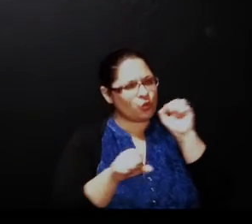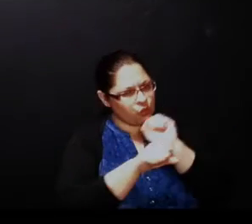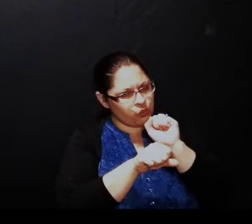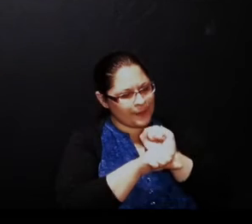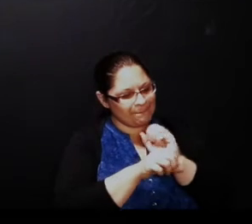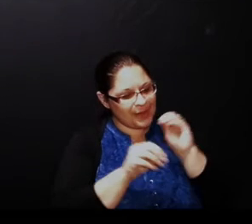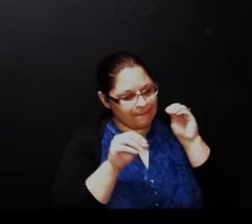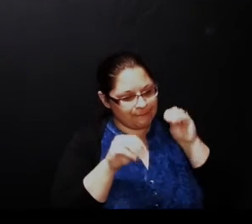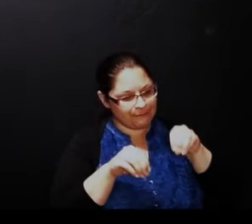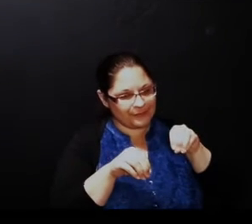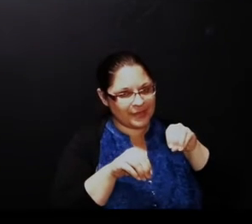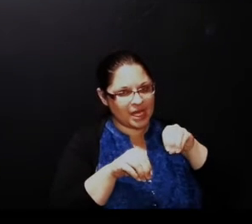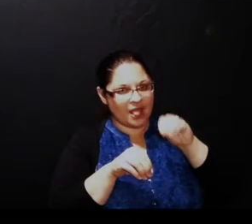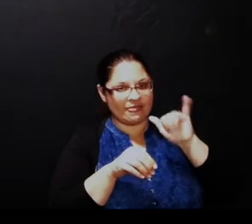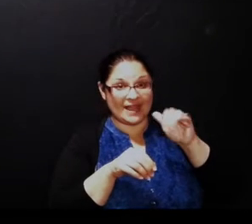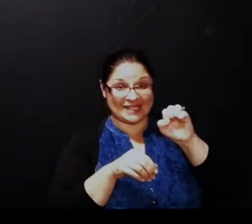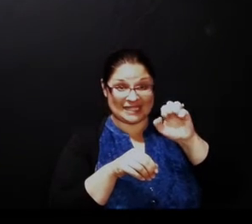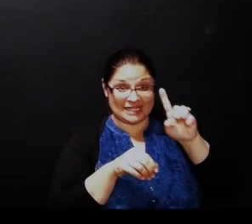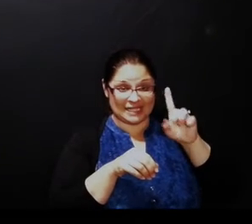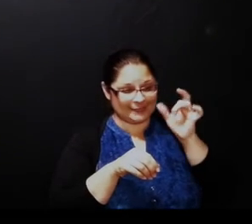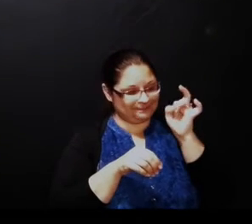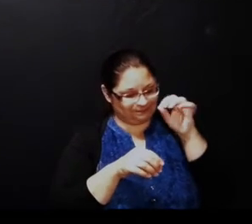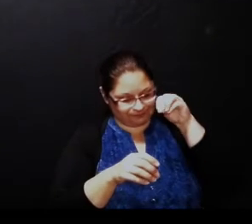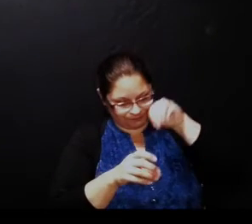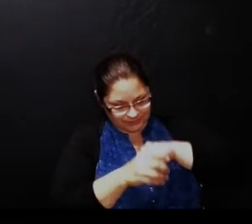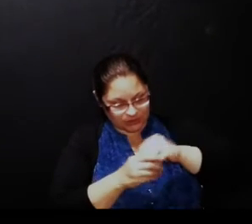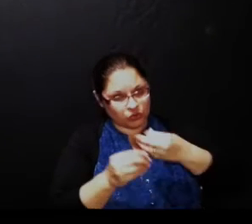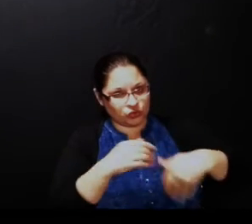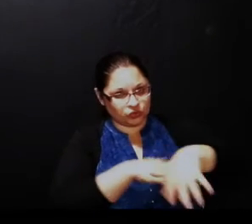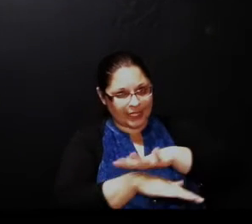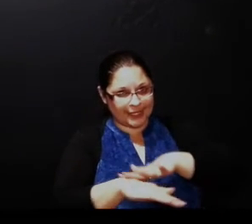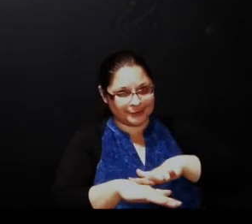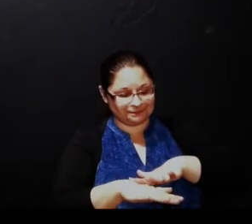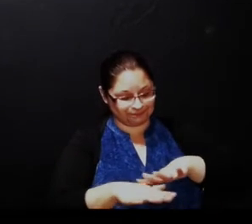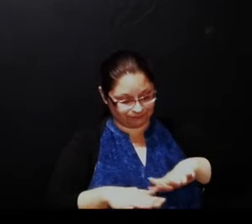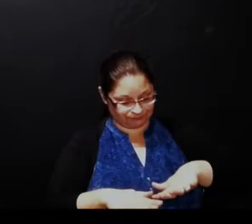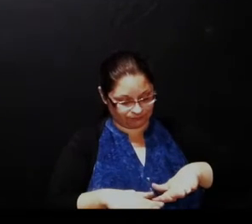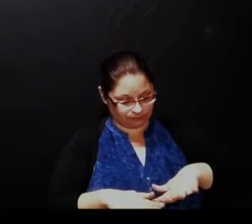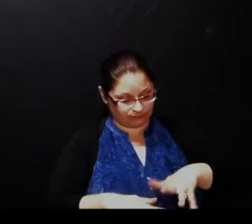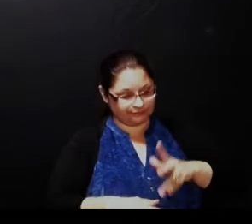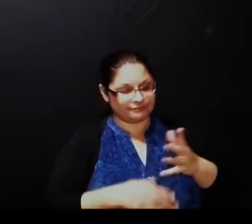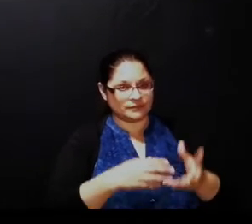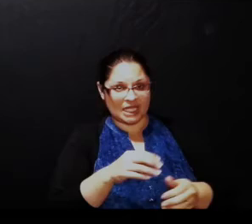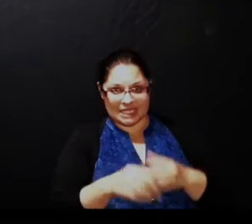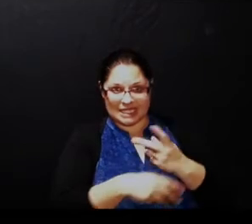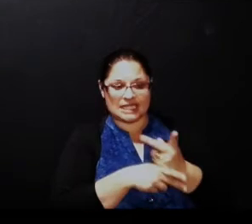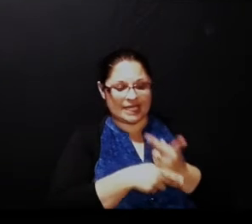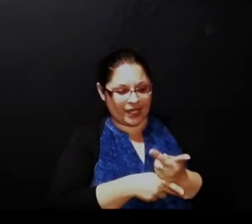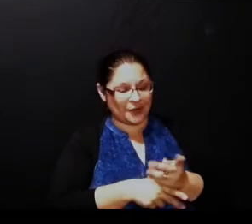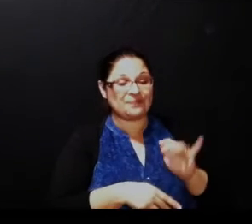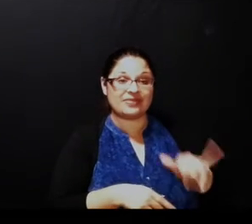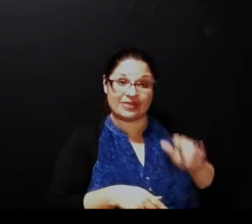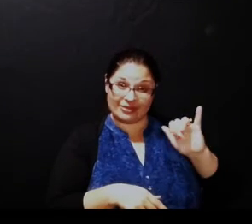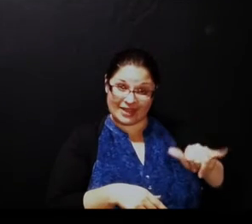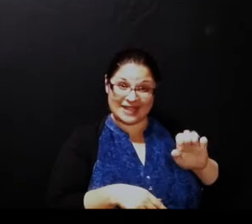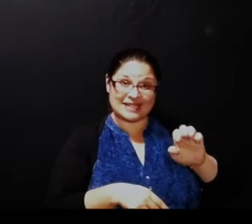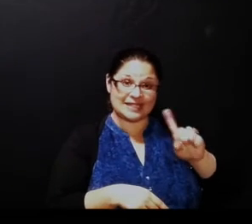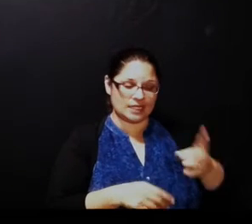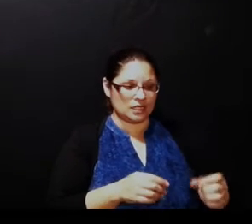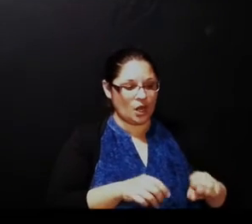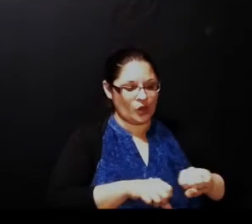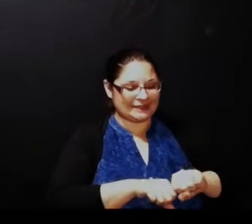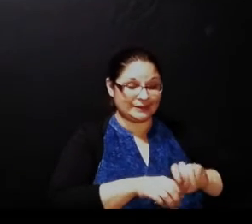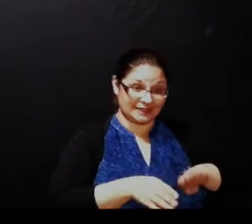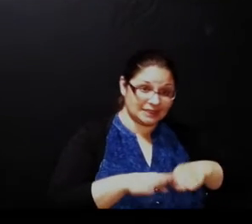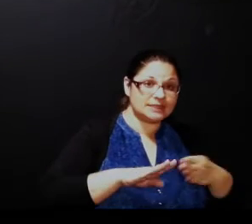ground, it will die to its form as a seed, and a plant will flourish and grow from it so that others may